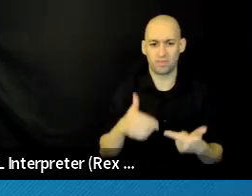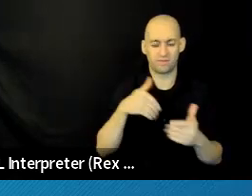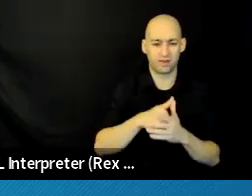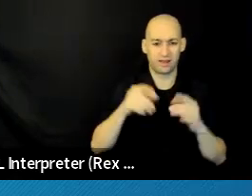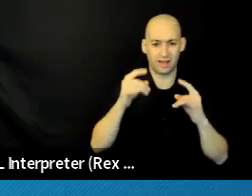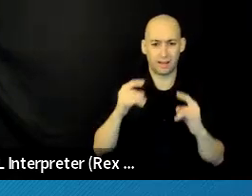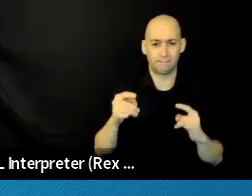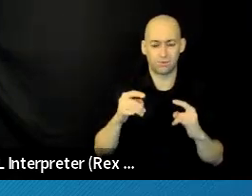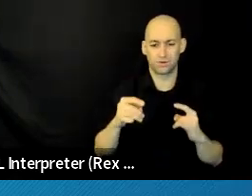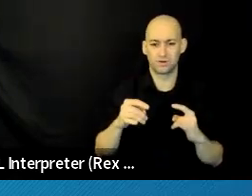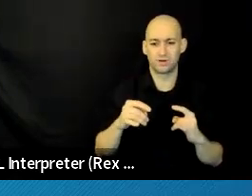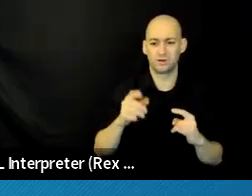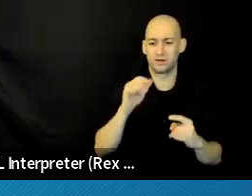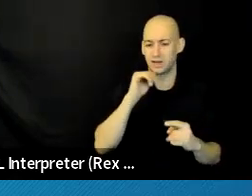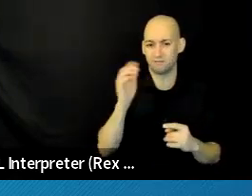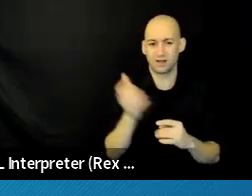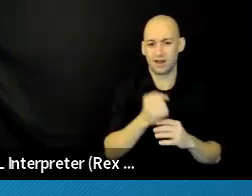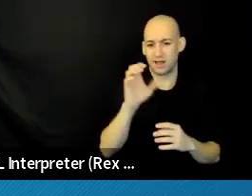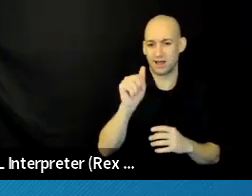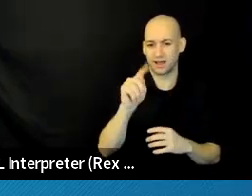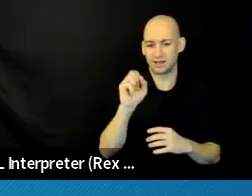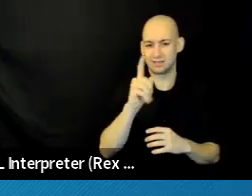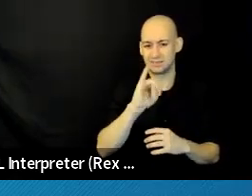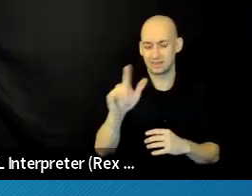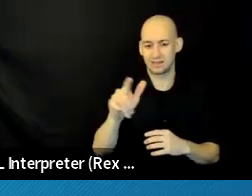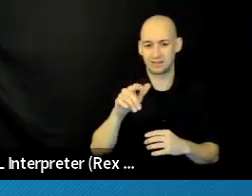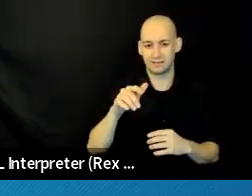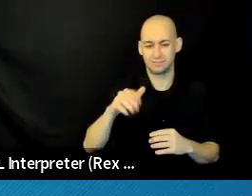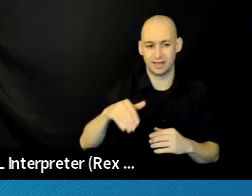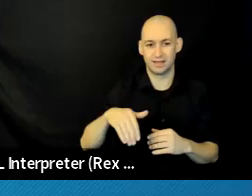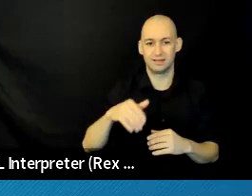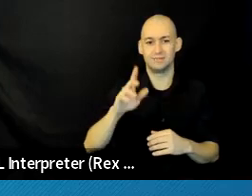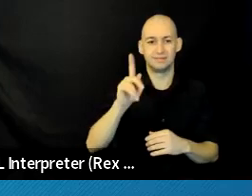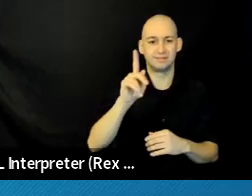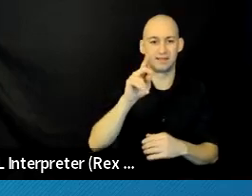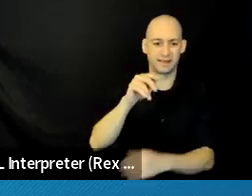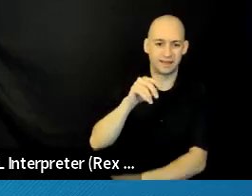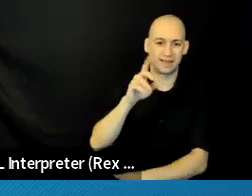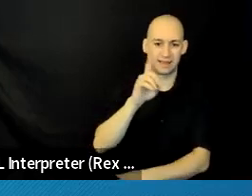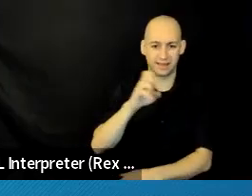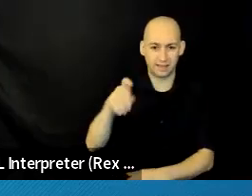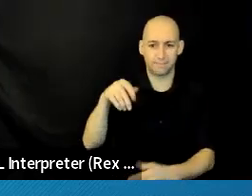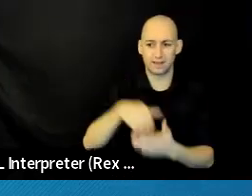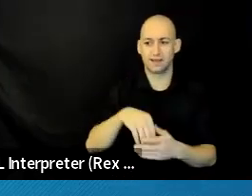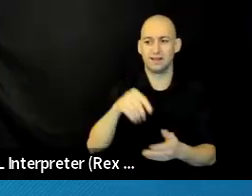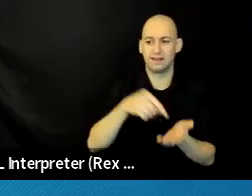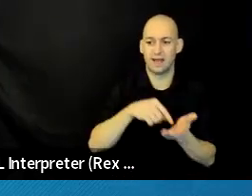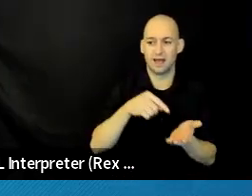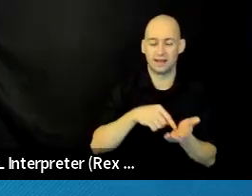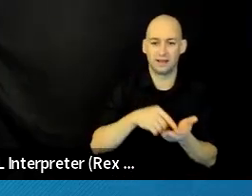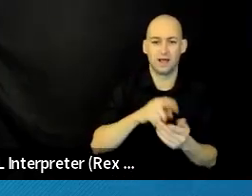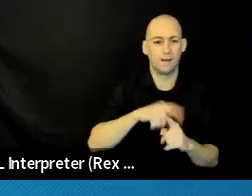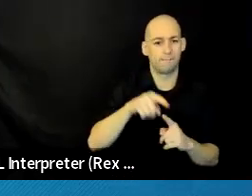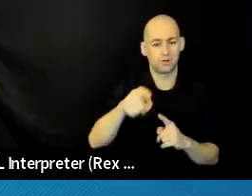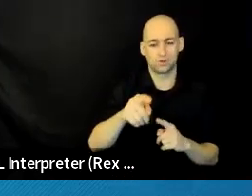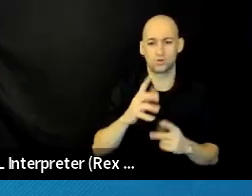Catskill yet. You were knee deep in debt, to say the least. Right. But you were hell bent